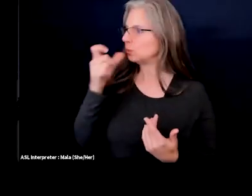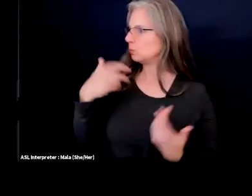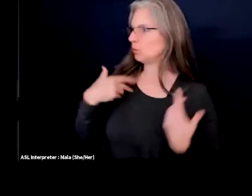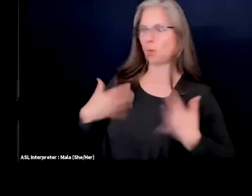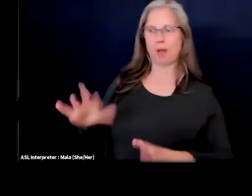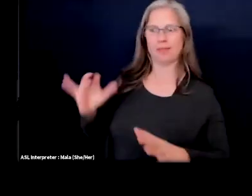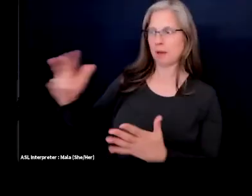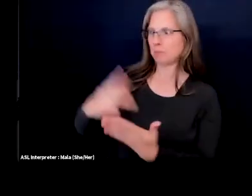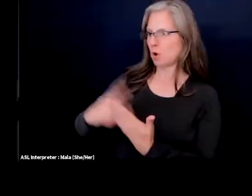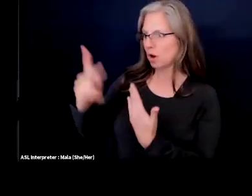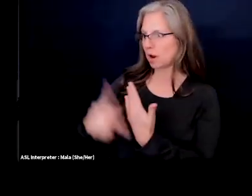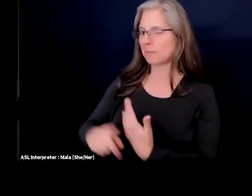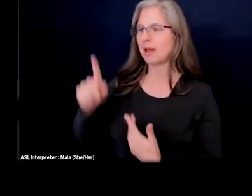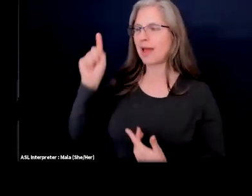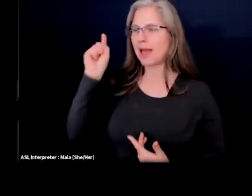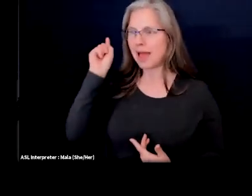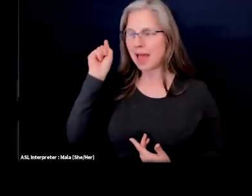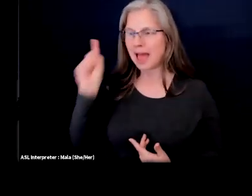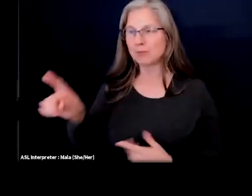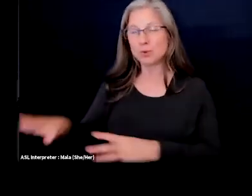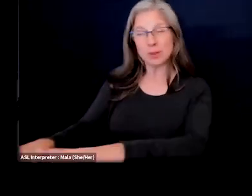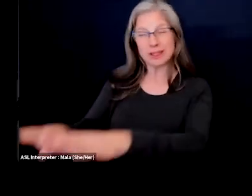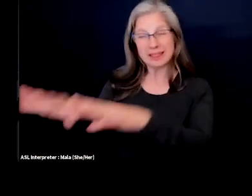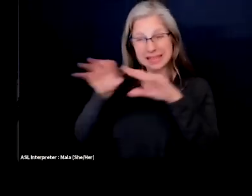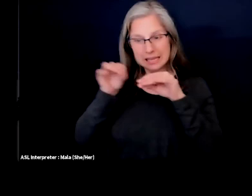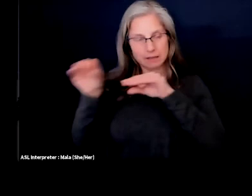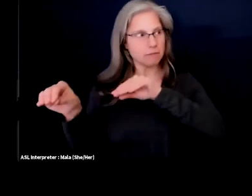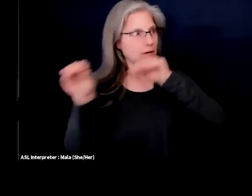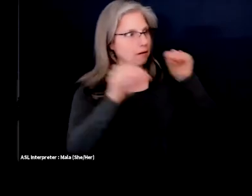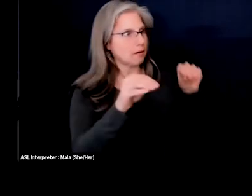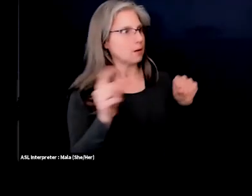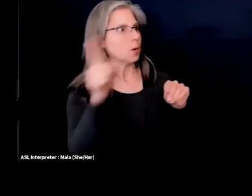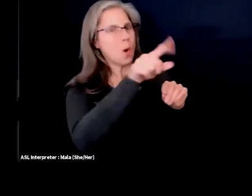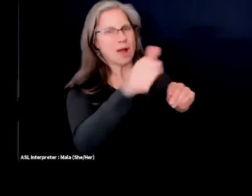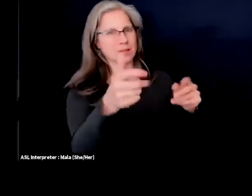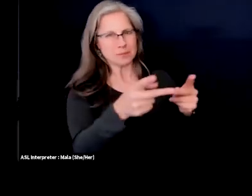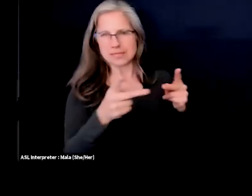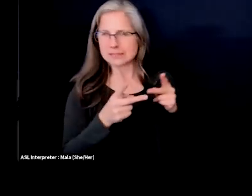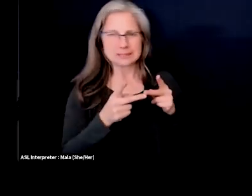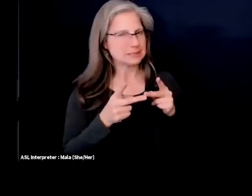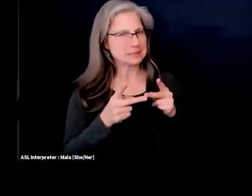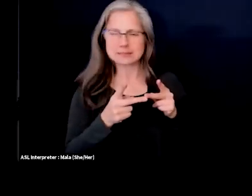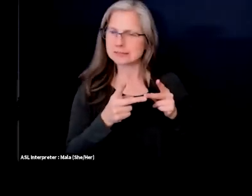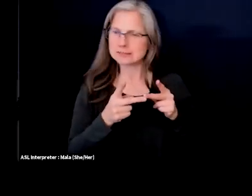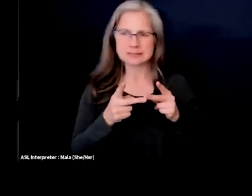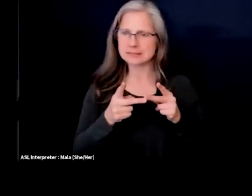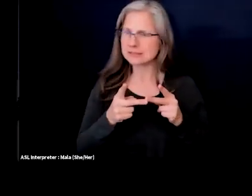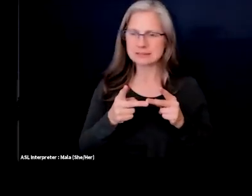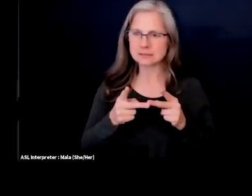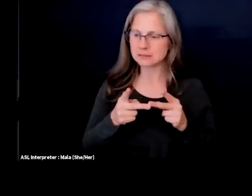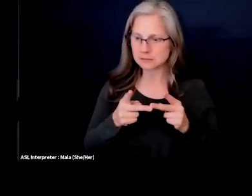program would have to leave the downtown to go somewhere else? 2 questions.